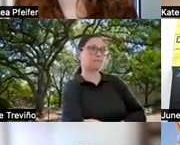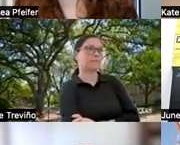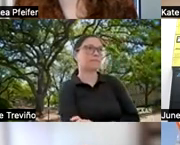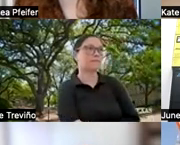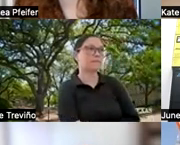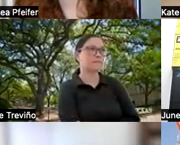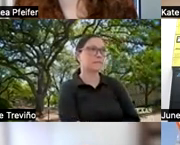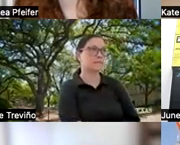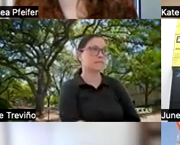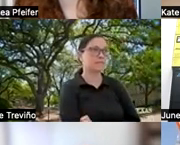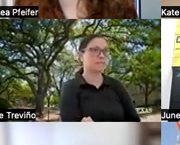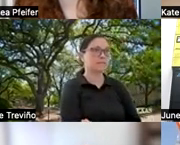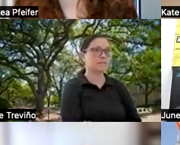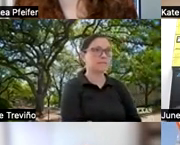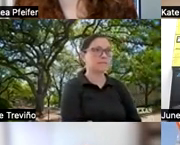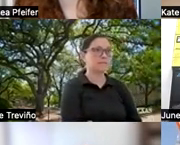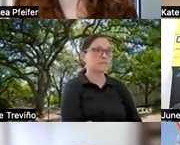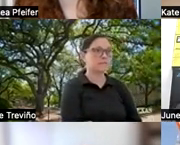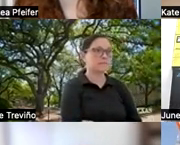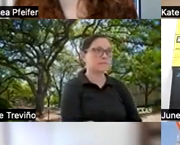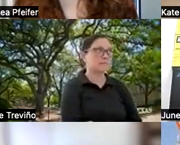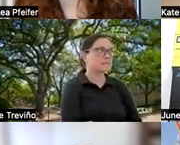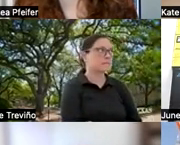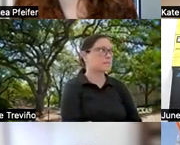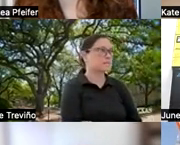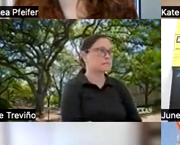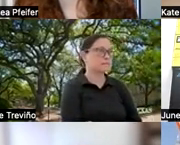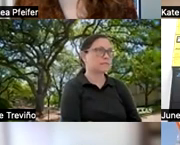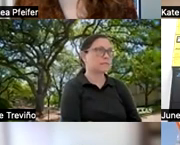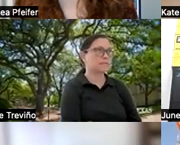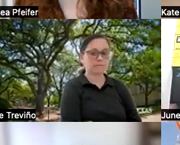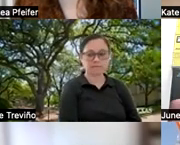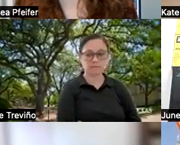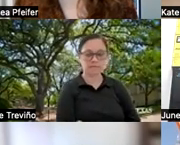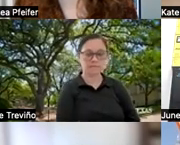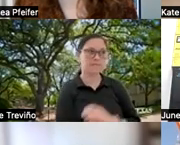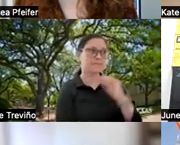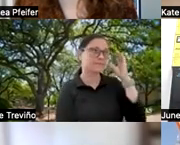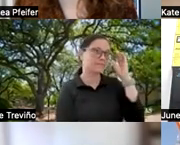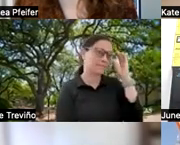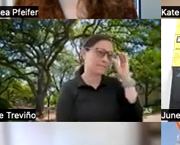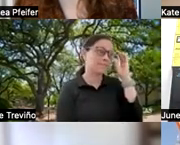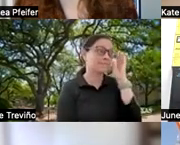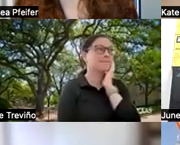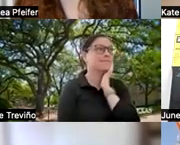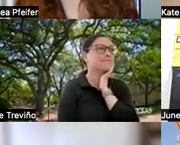definitely basic needs. So go ahead, if you agree, hold up that speaking stick or speaking